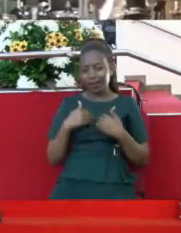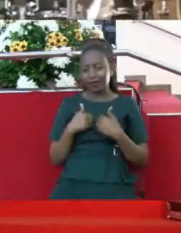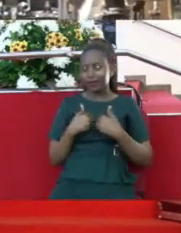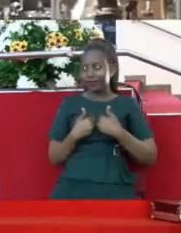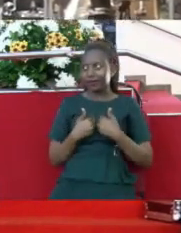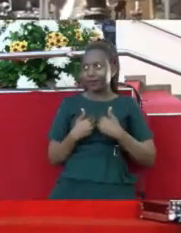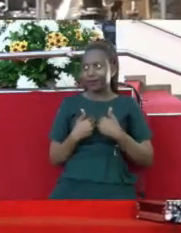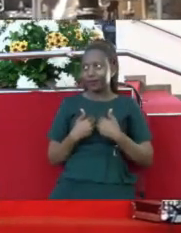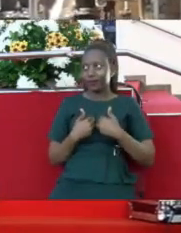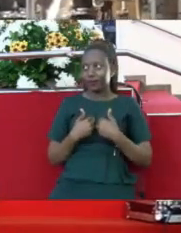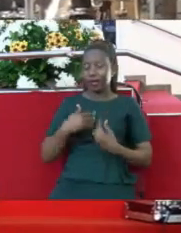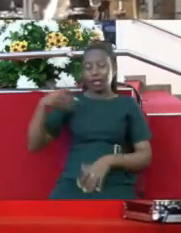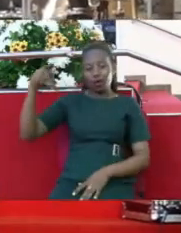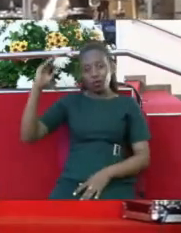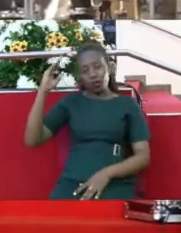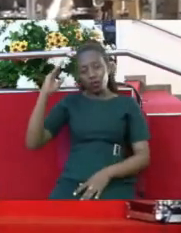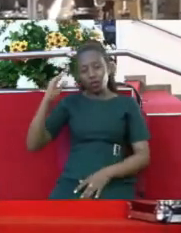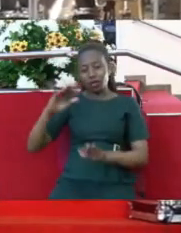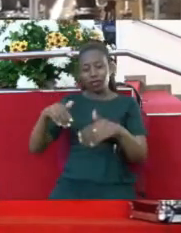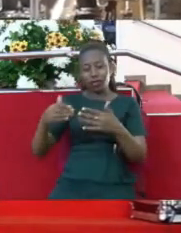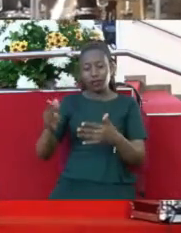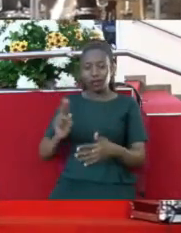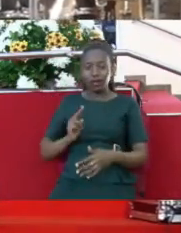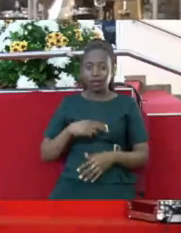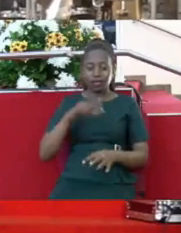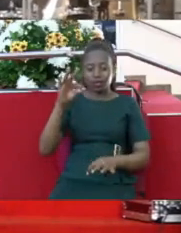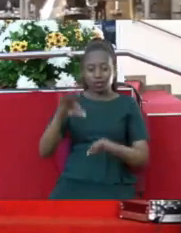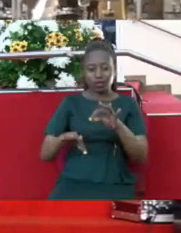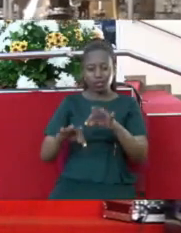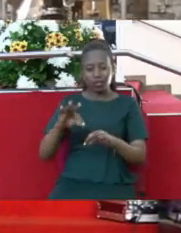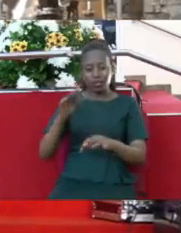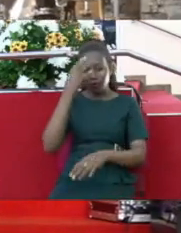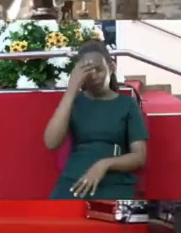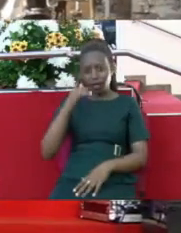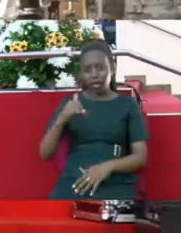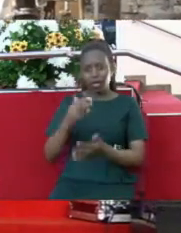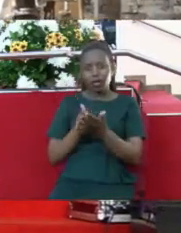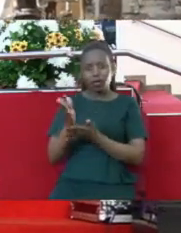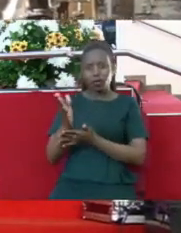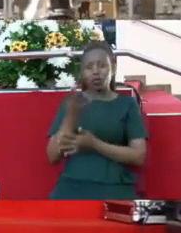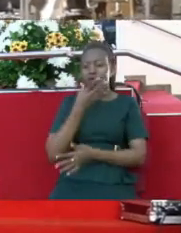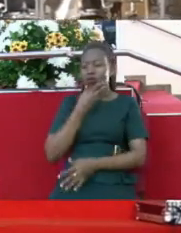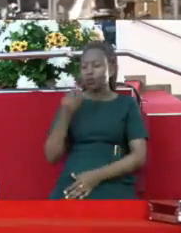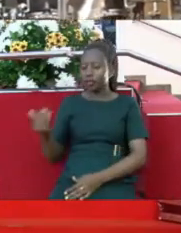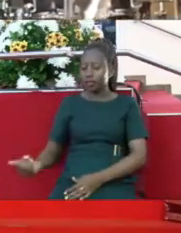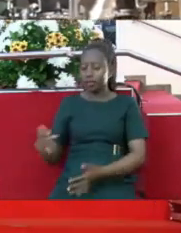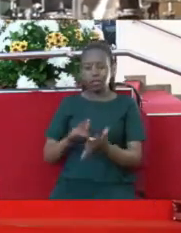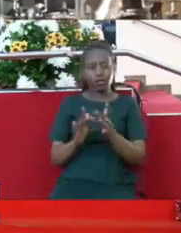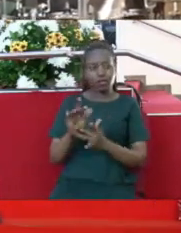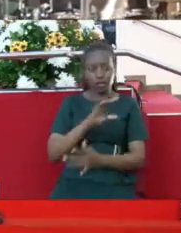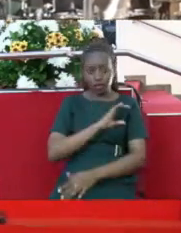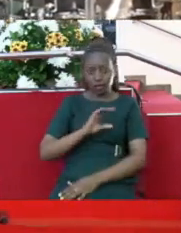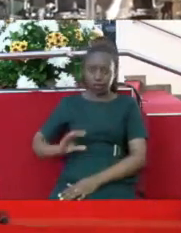haki. Because of his son Jesus Christ. Kwa sababu ya mwana yeye. Not because of what we have done. Si kwa sababu ya yale tumetenda. Or what we didn't do.